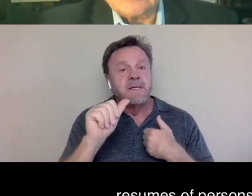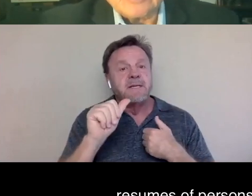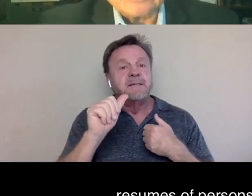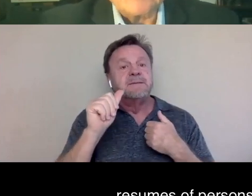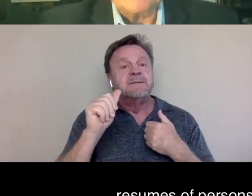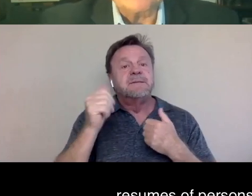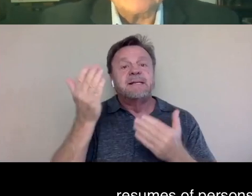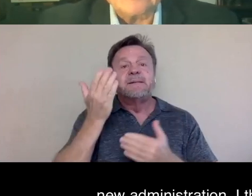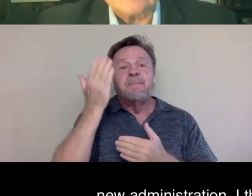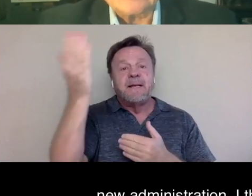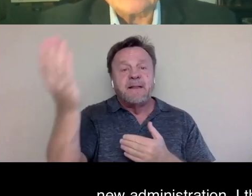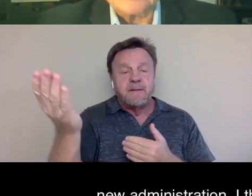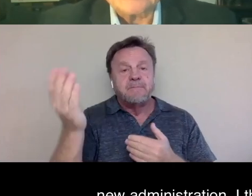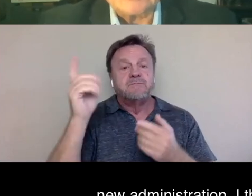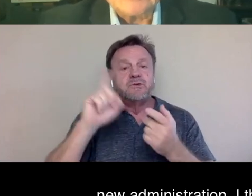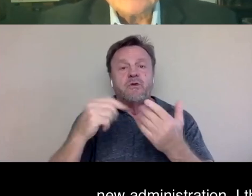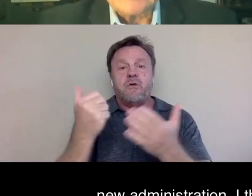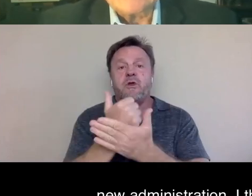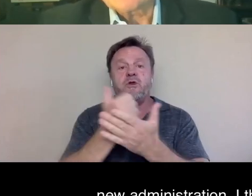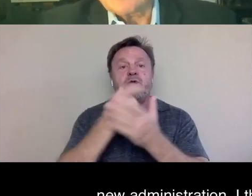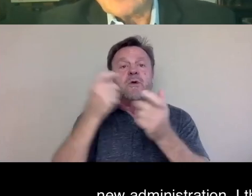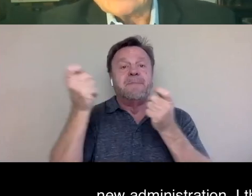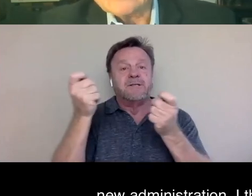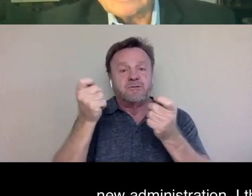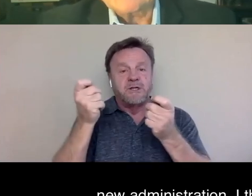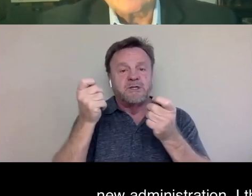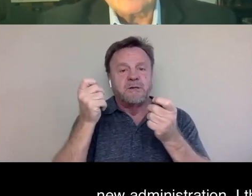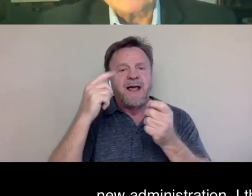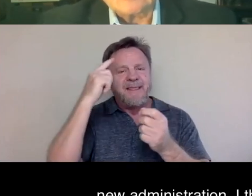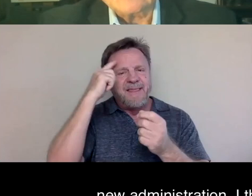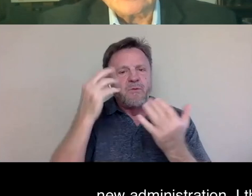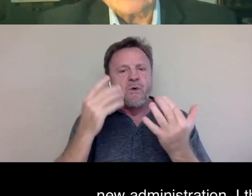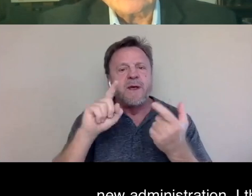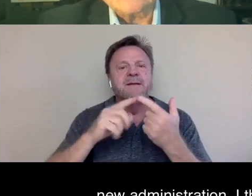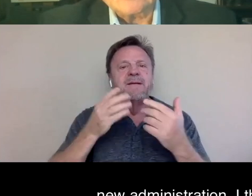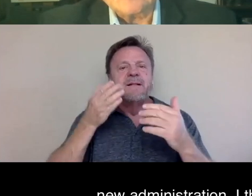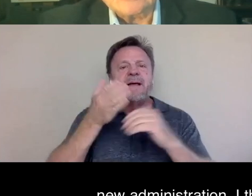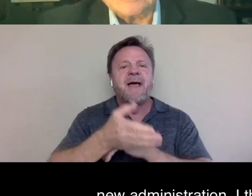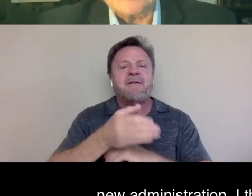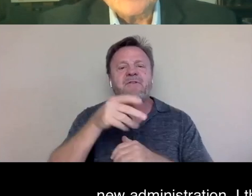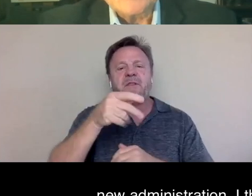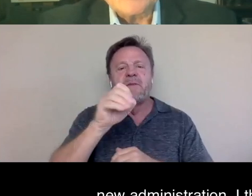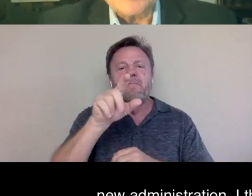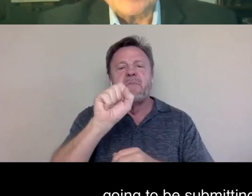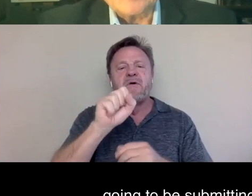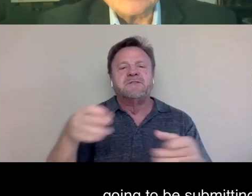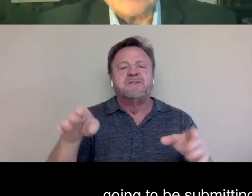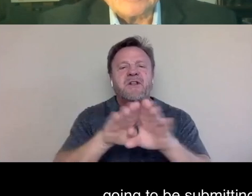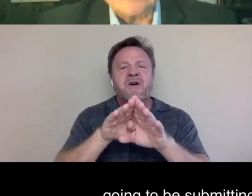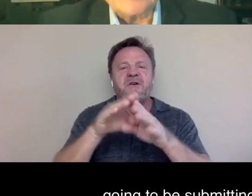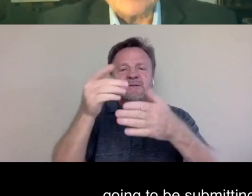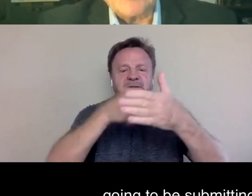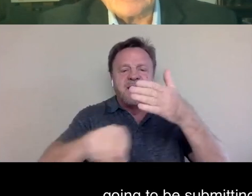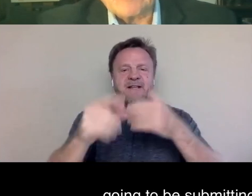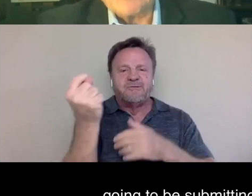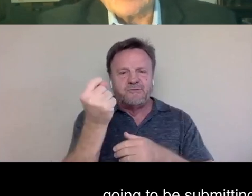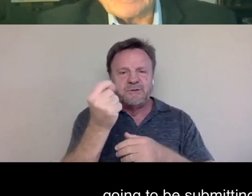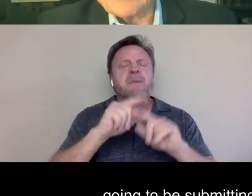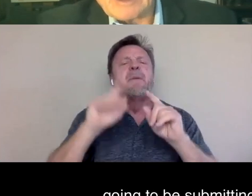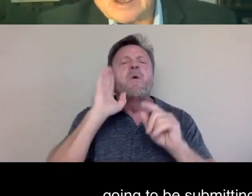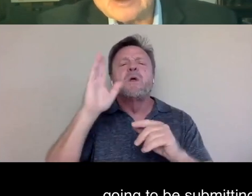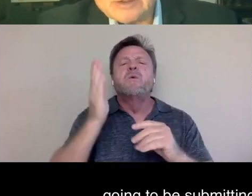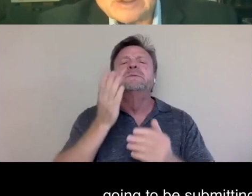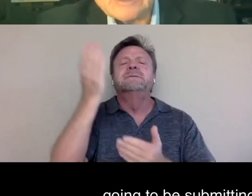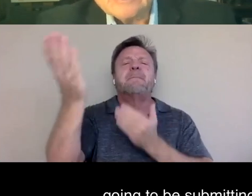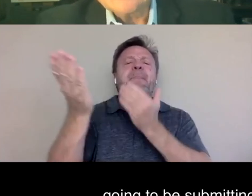them to that. We'll submit them to the new administration. I think we'll wait until after the polls close next Tuesday, but then we're going to be submitting them, and we will